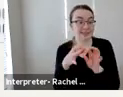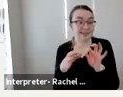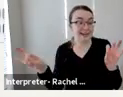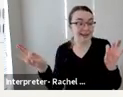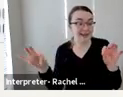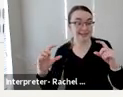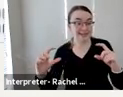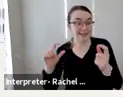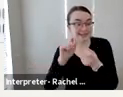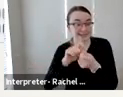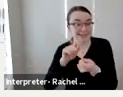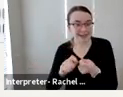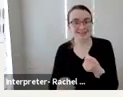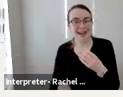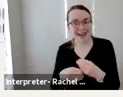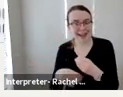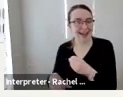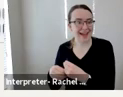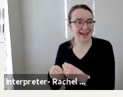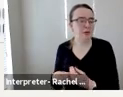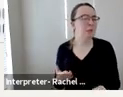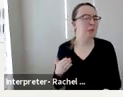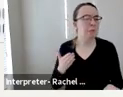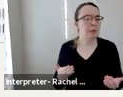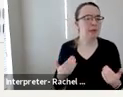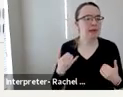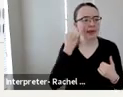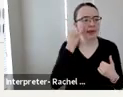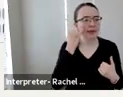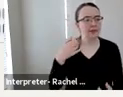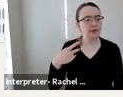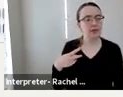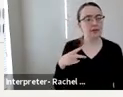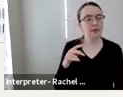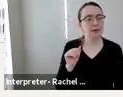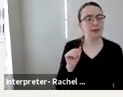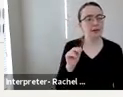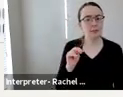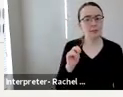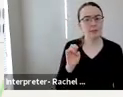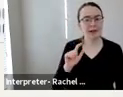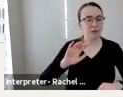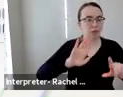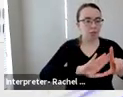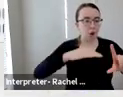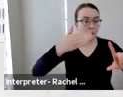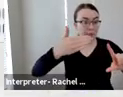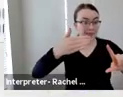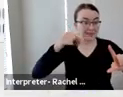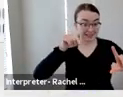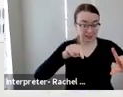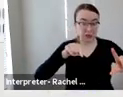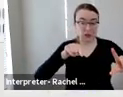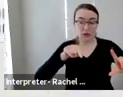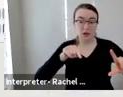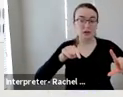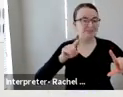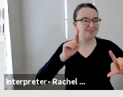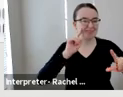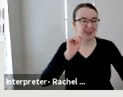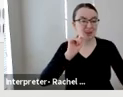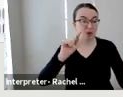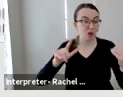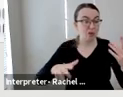there's details, or maybe if there's like a panel that opens here. I find that all those